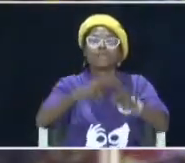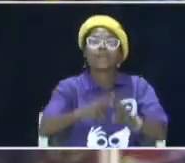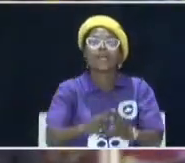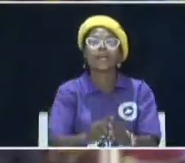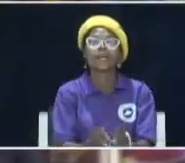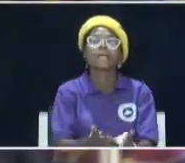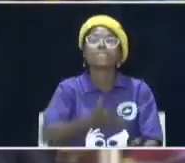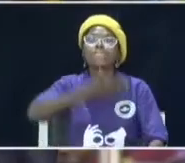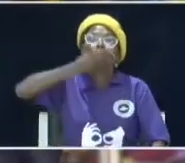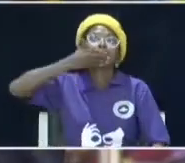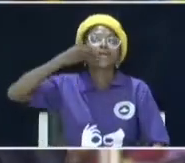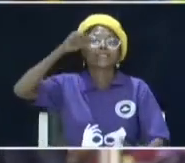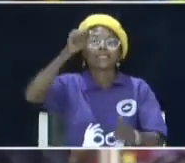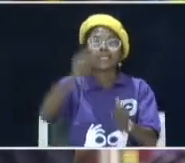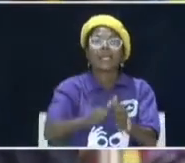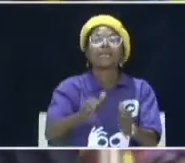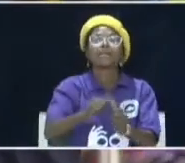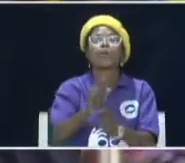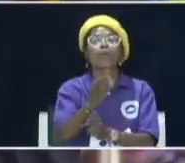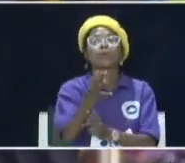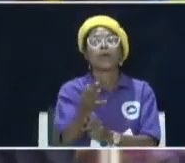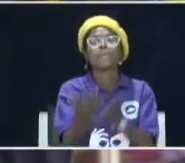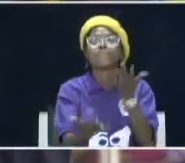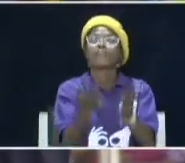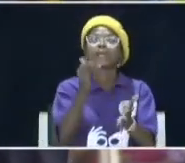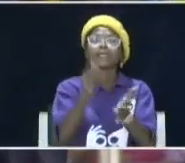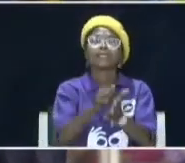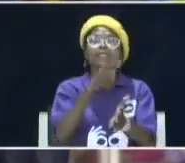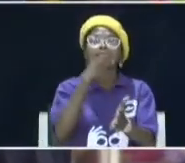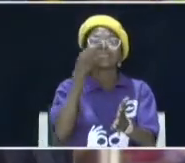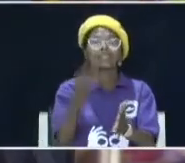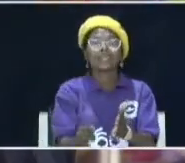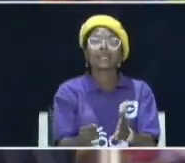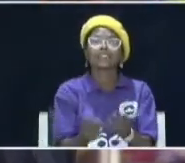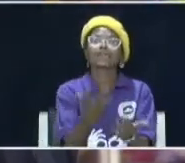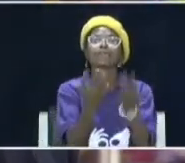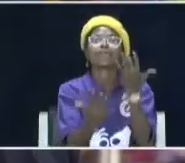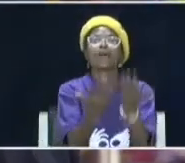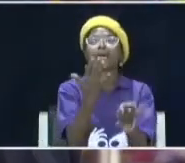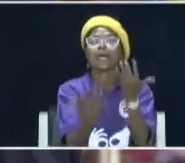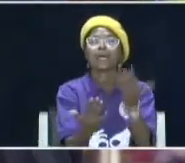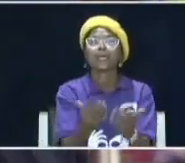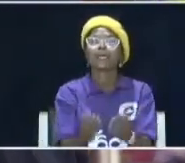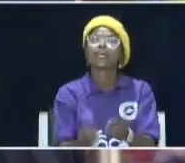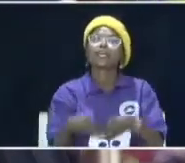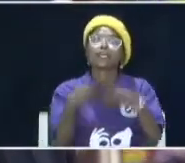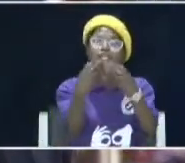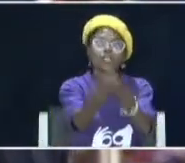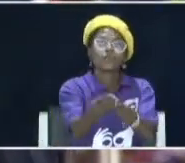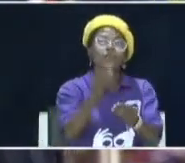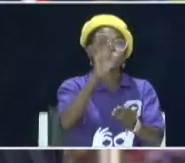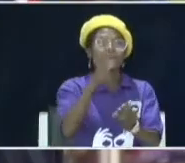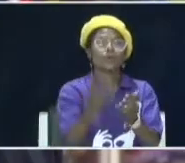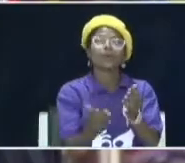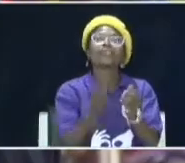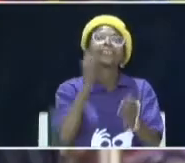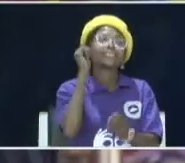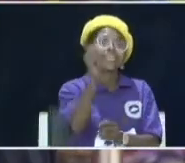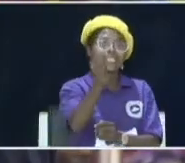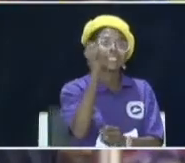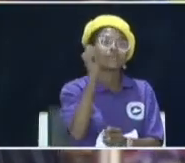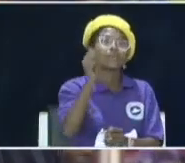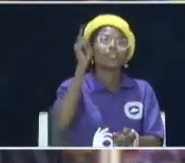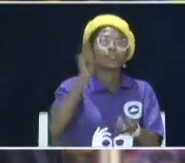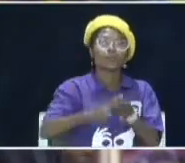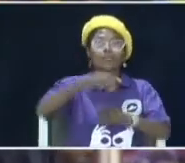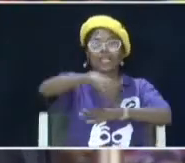Jesus. May that fire deliver to you your testimony tonight in the mighty name of